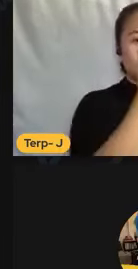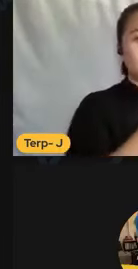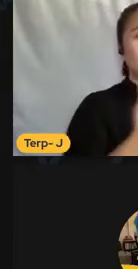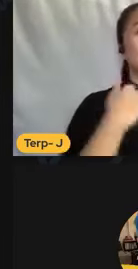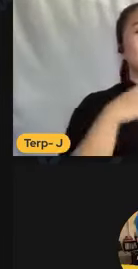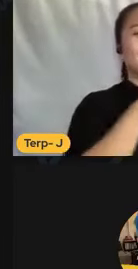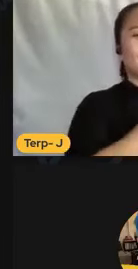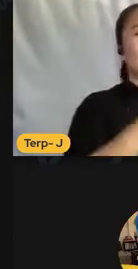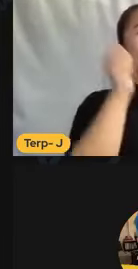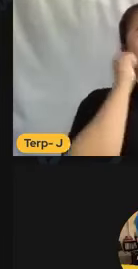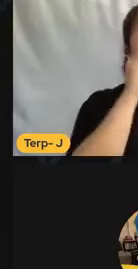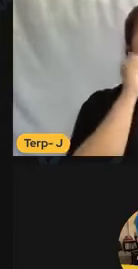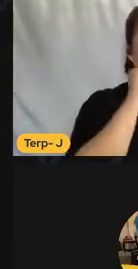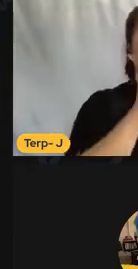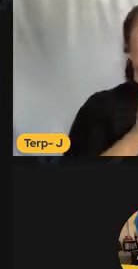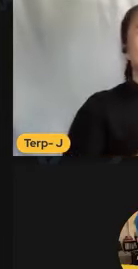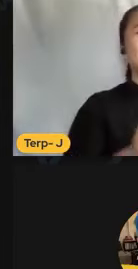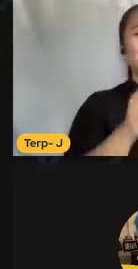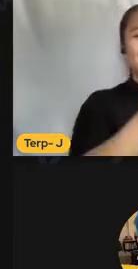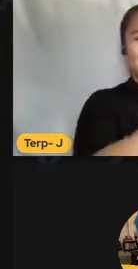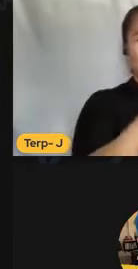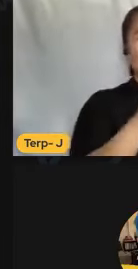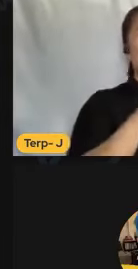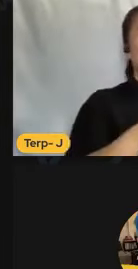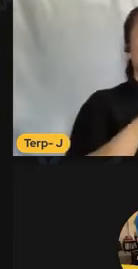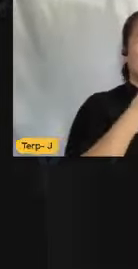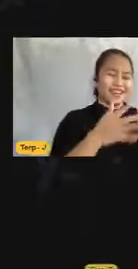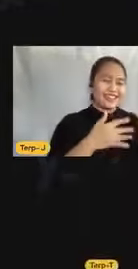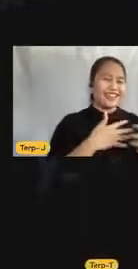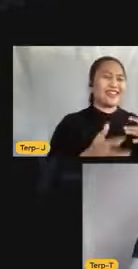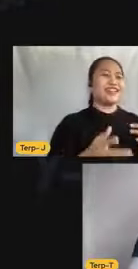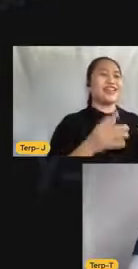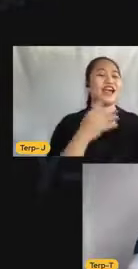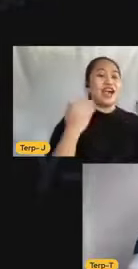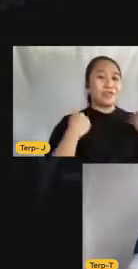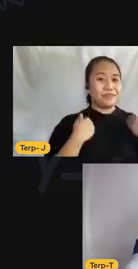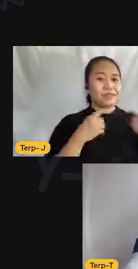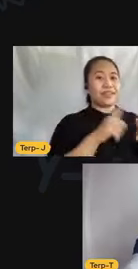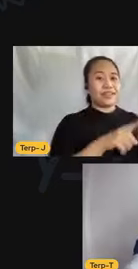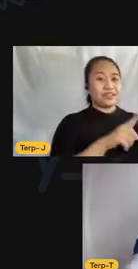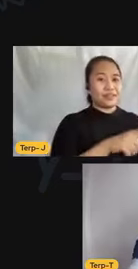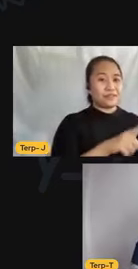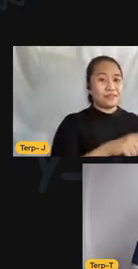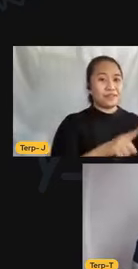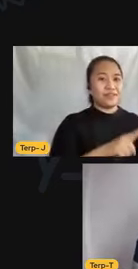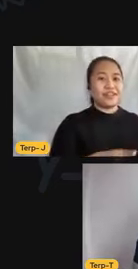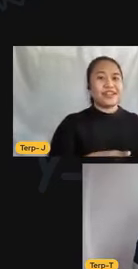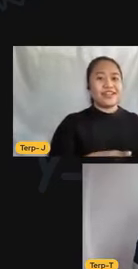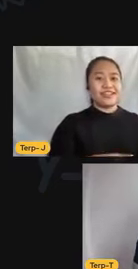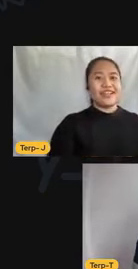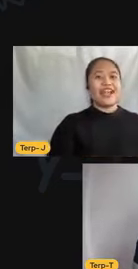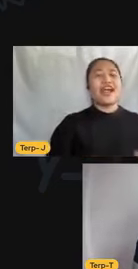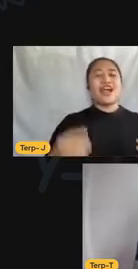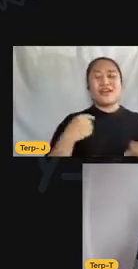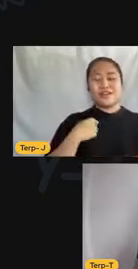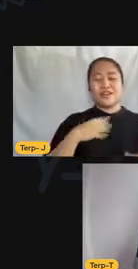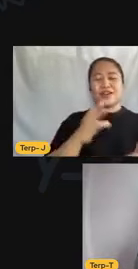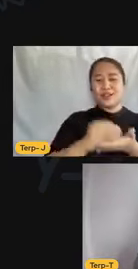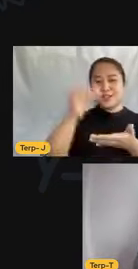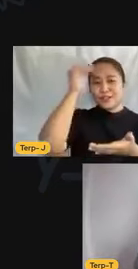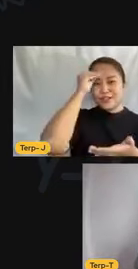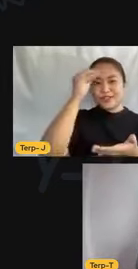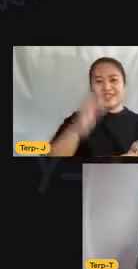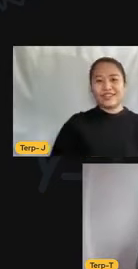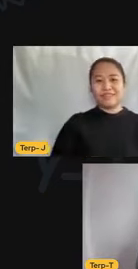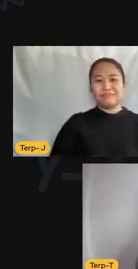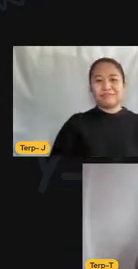same despite possible disabilities. And besides that, I also learned today that there was a deeper